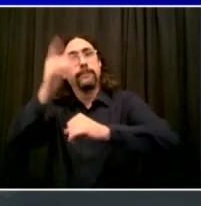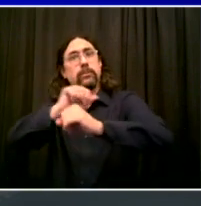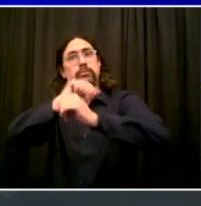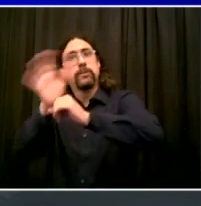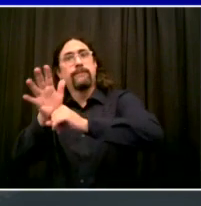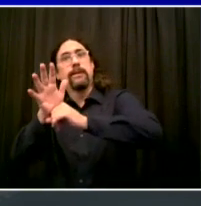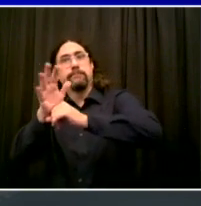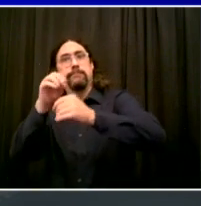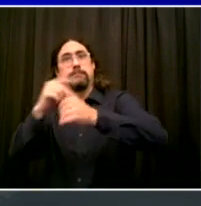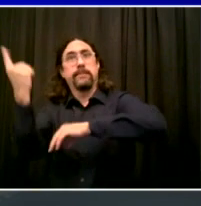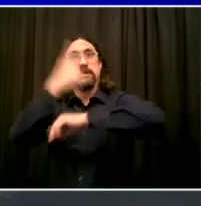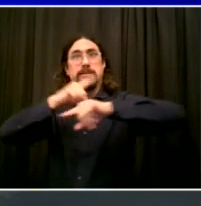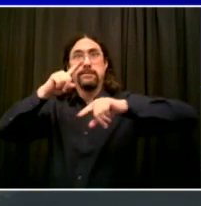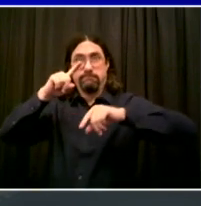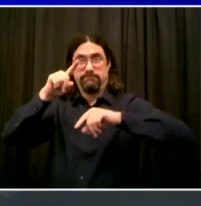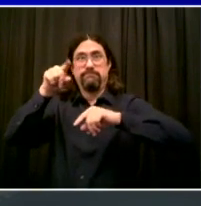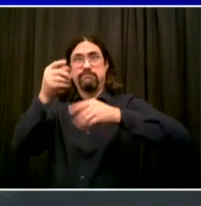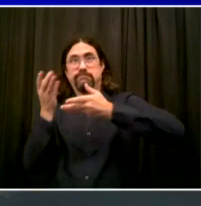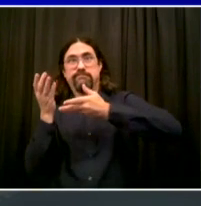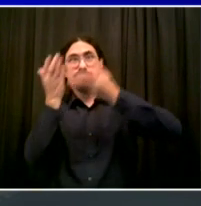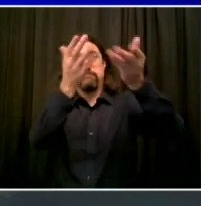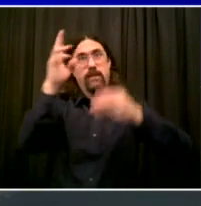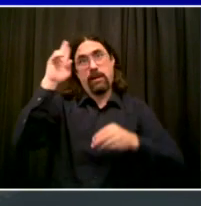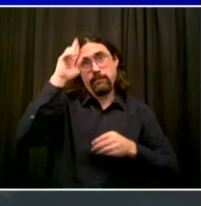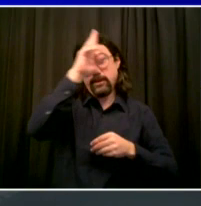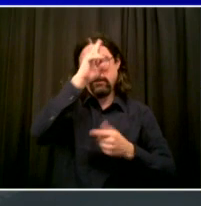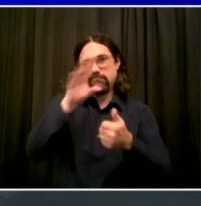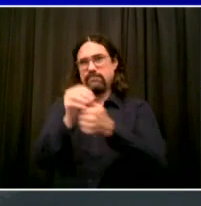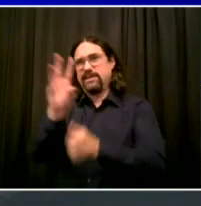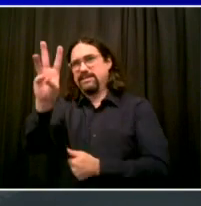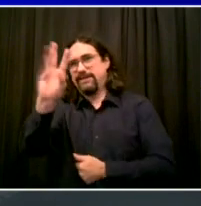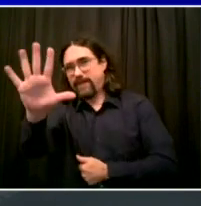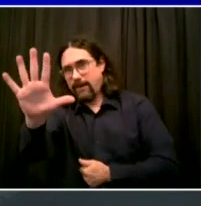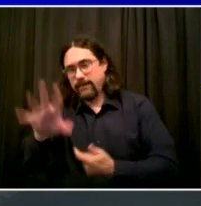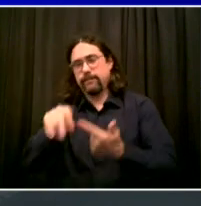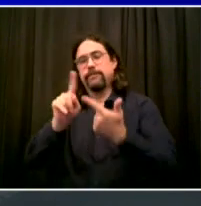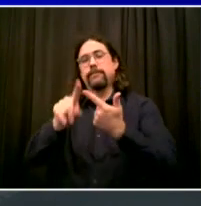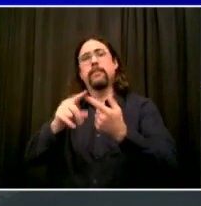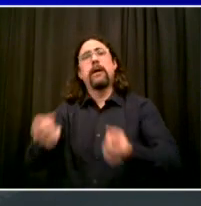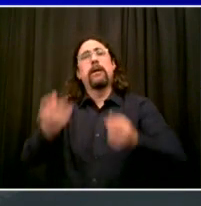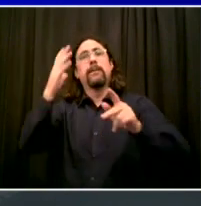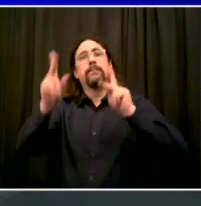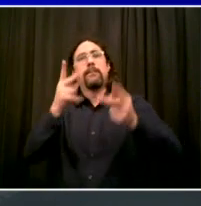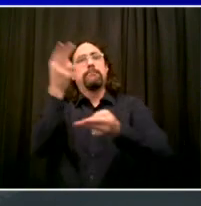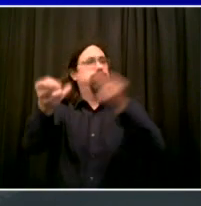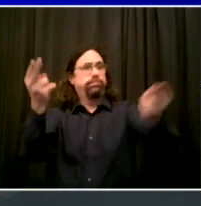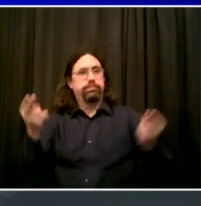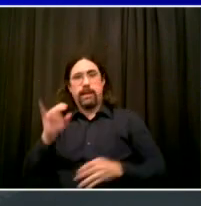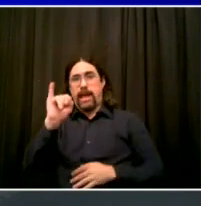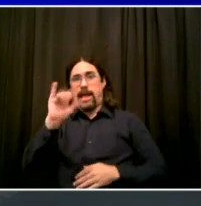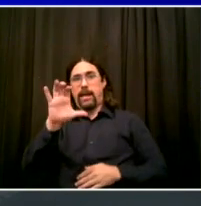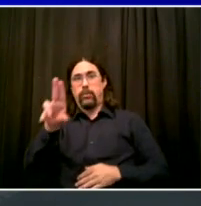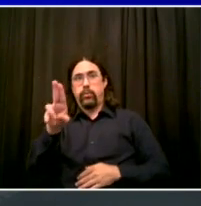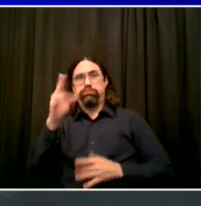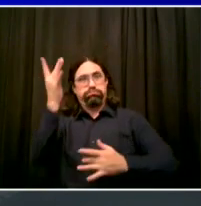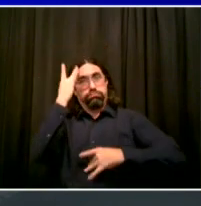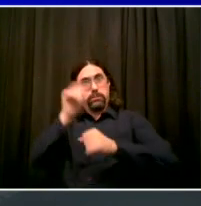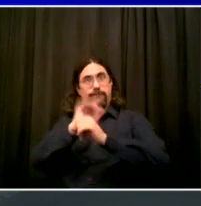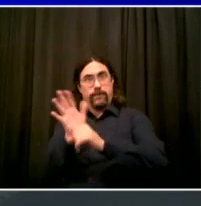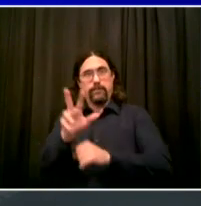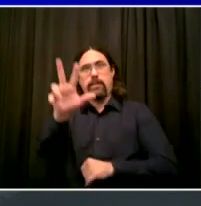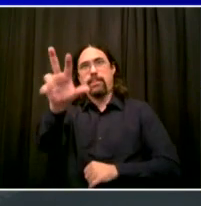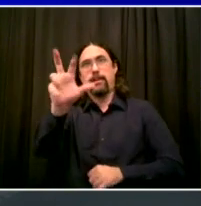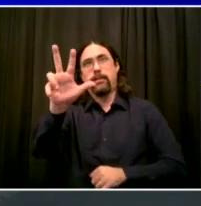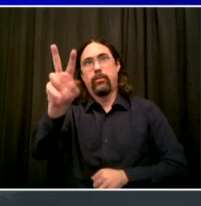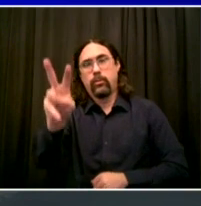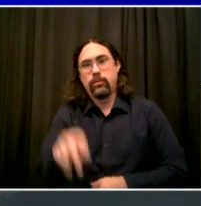report, 332. And once again, most importantly, percentage of people testing citywide positive for COVID-19. And again, emphasizing this is